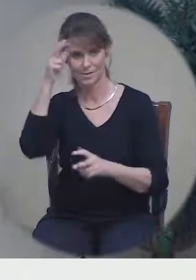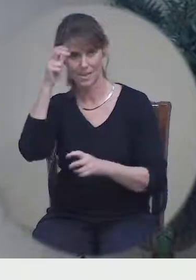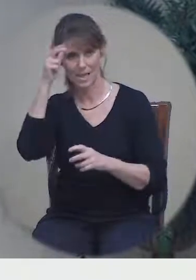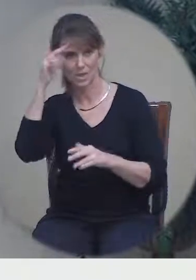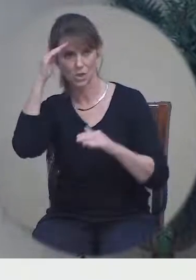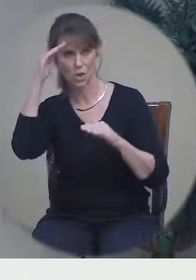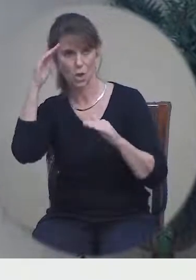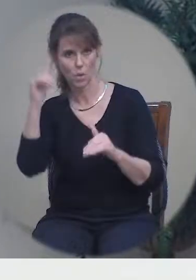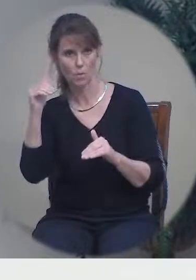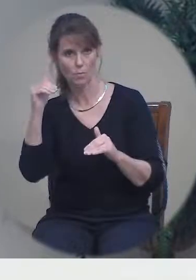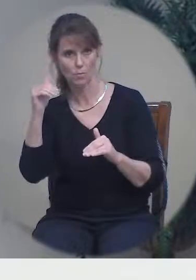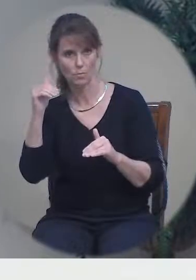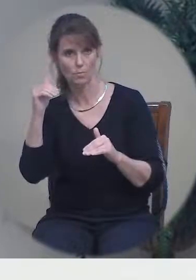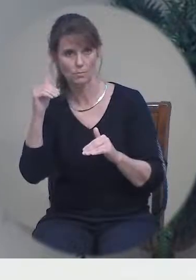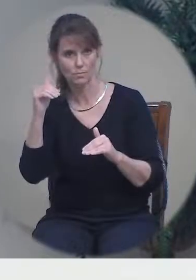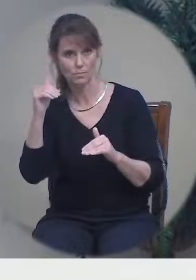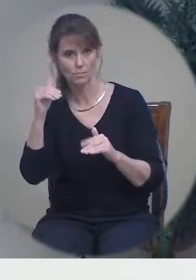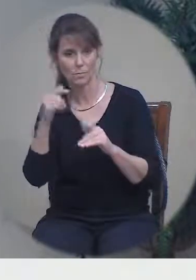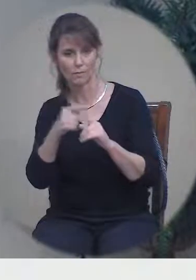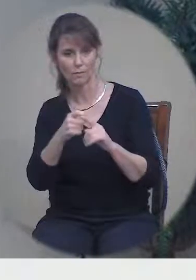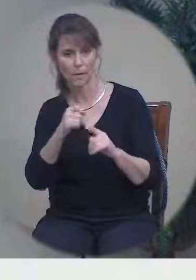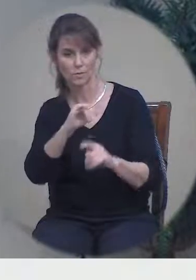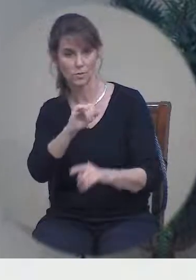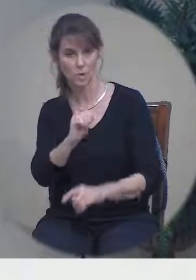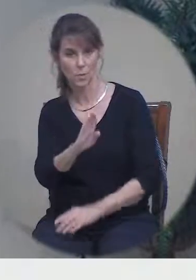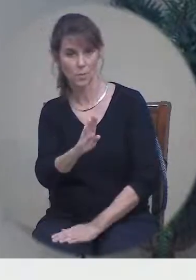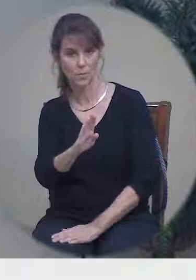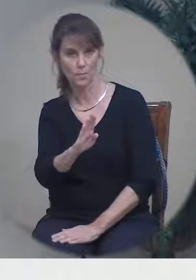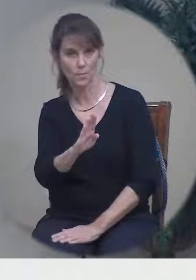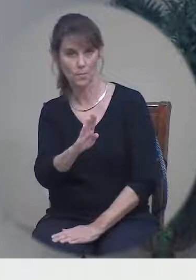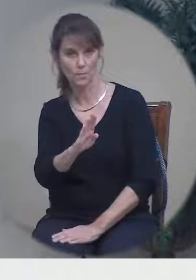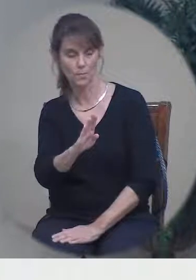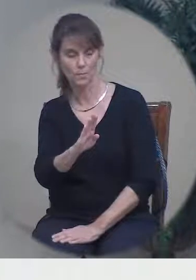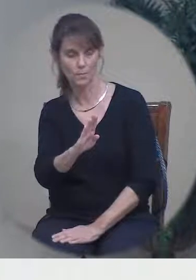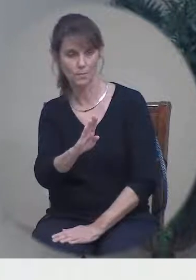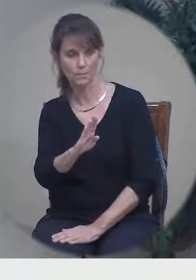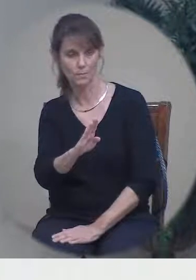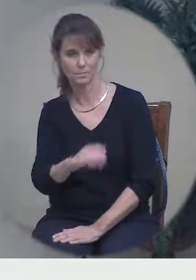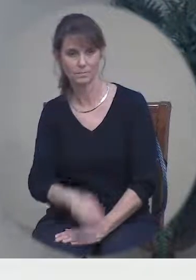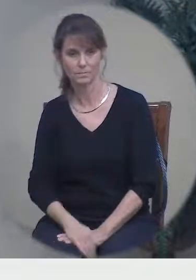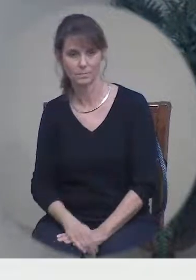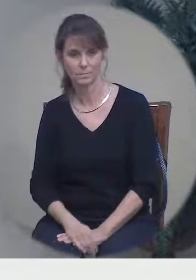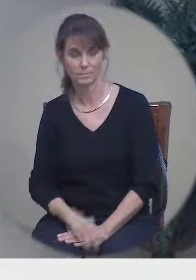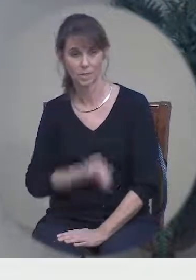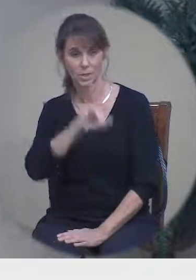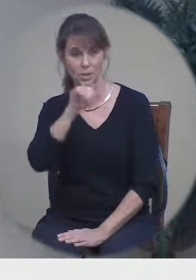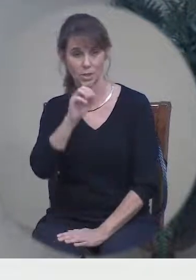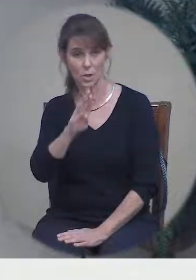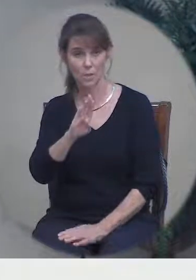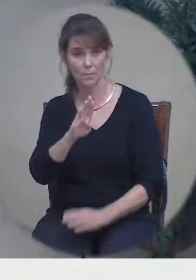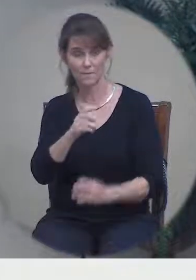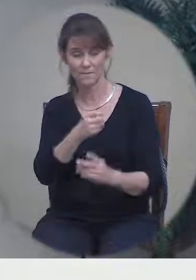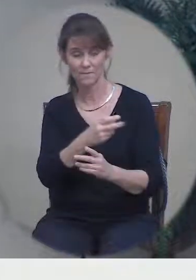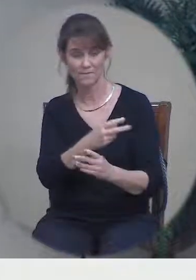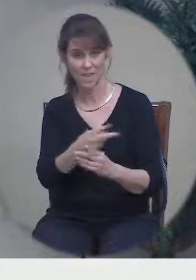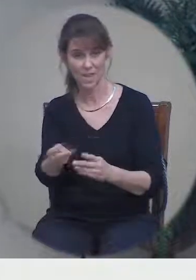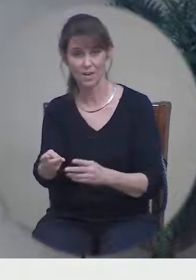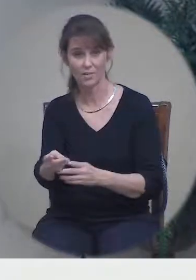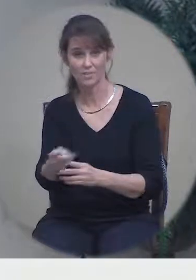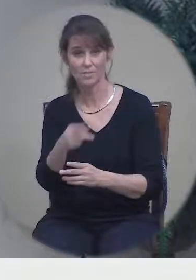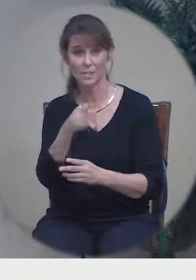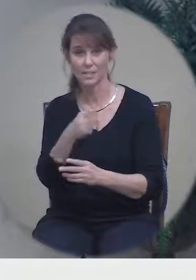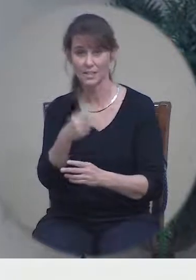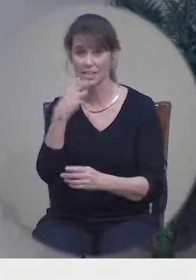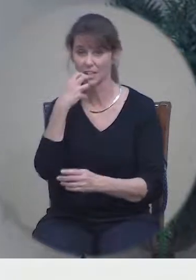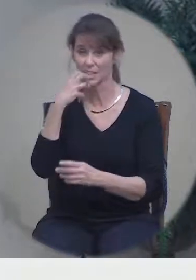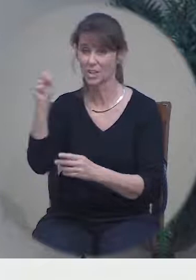Satan's desire, Job passes the test. In Job 1 and 22, and then